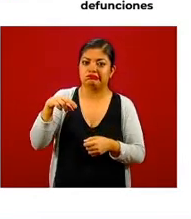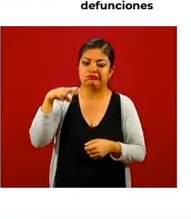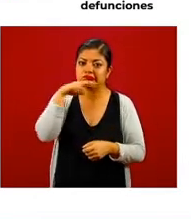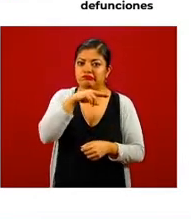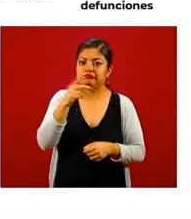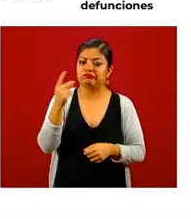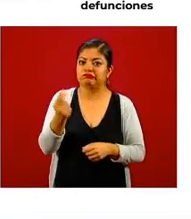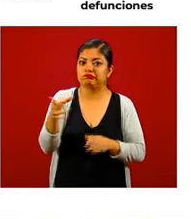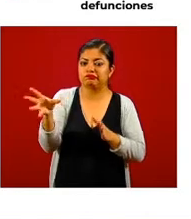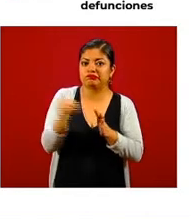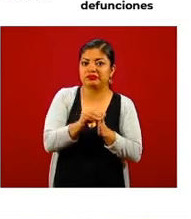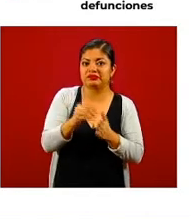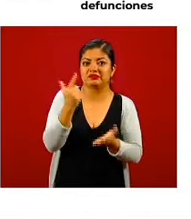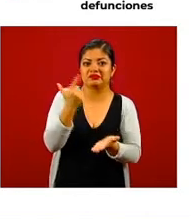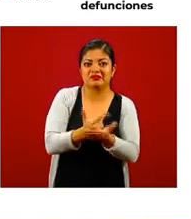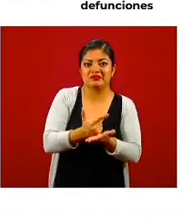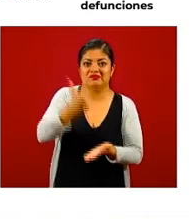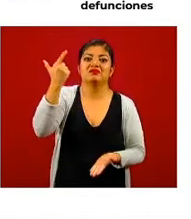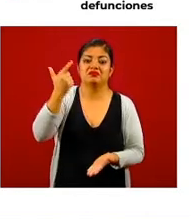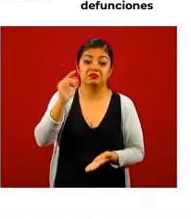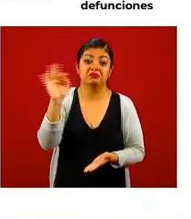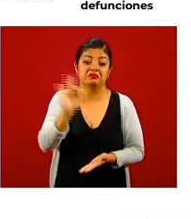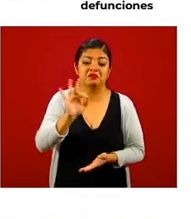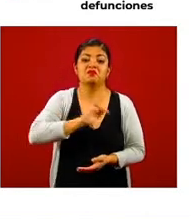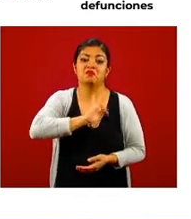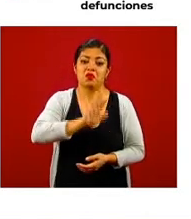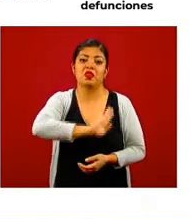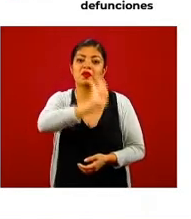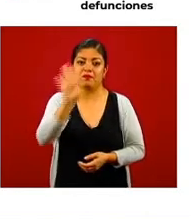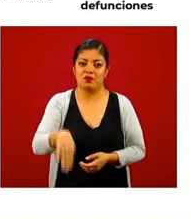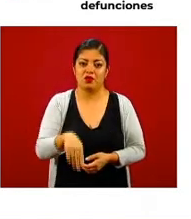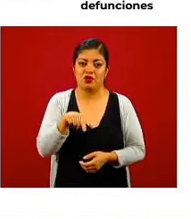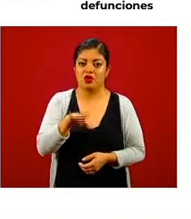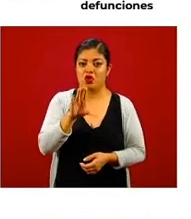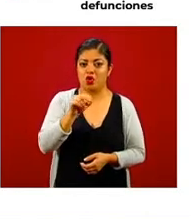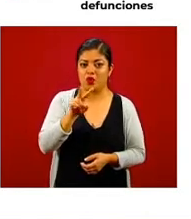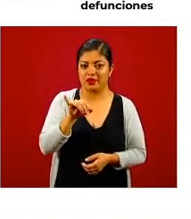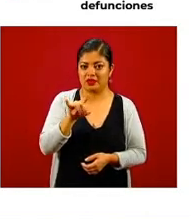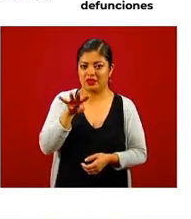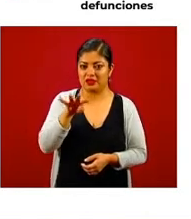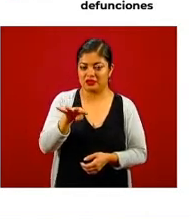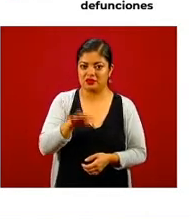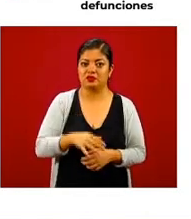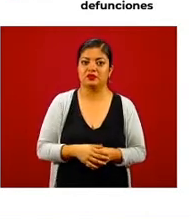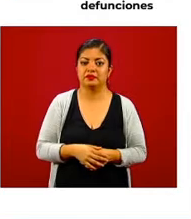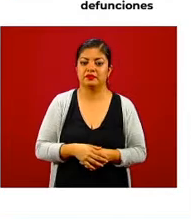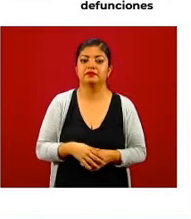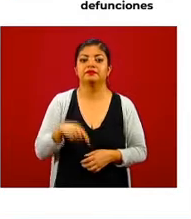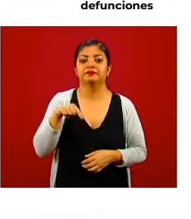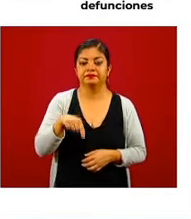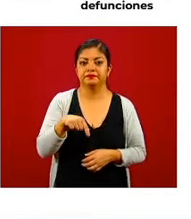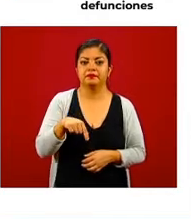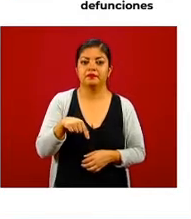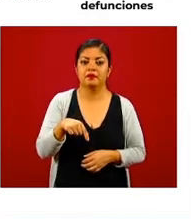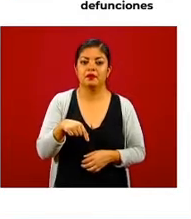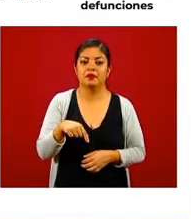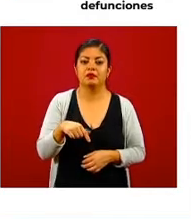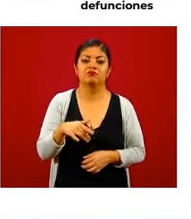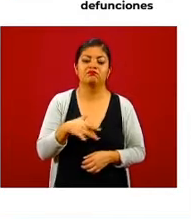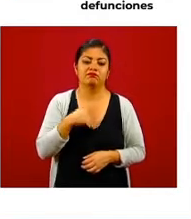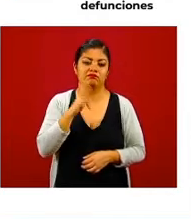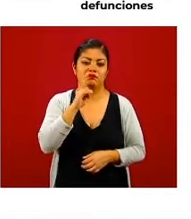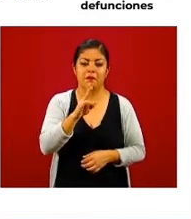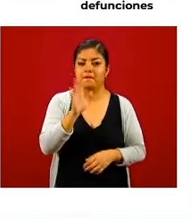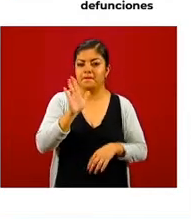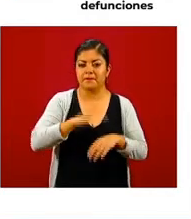the age of someone, the older they are, means that they have a higher risk of getting complications and dying from